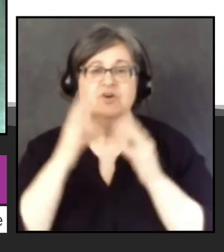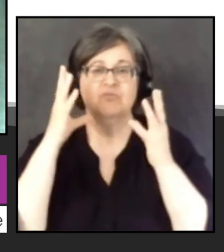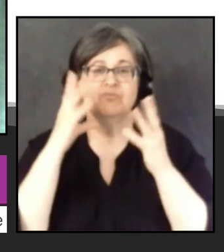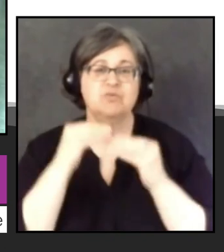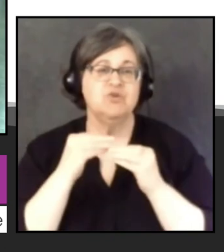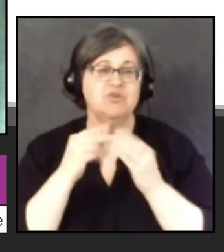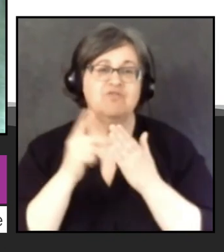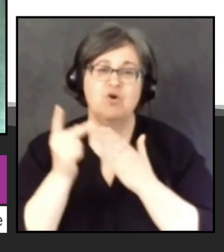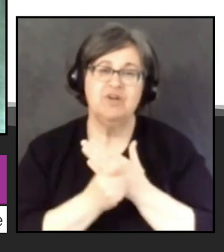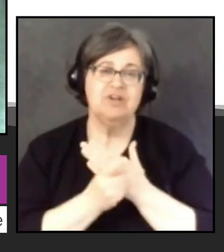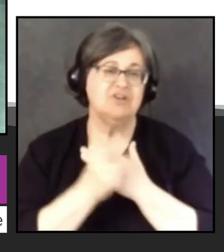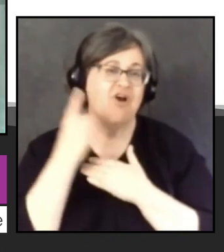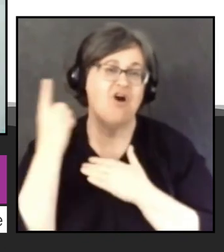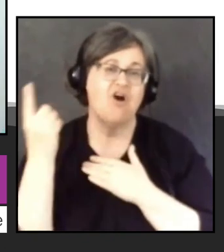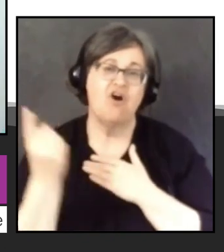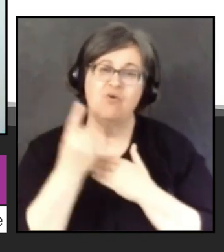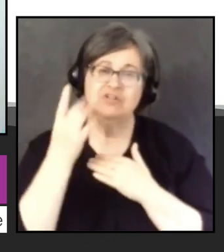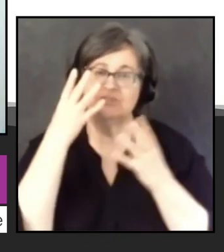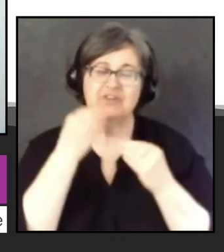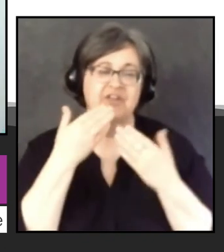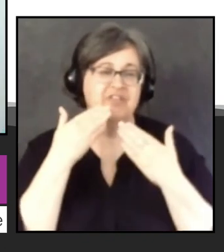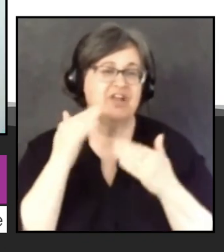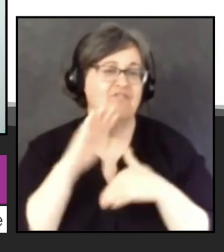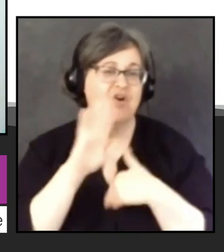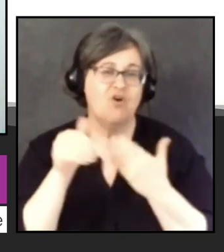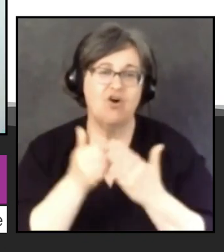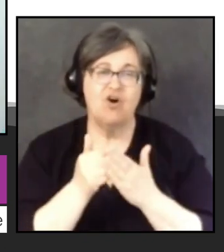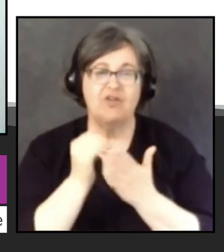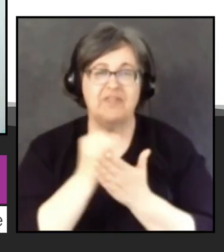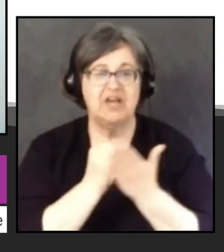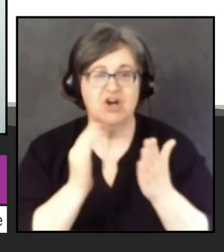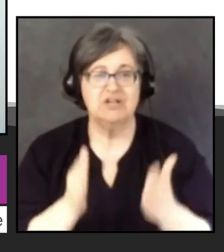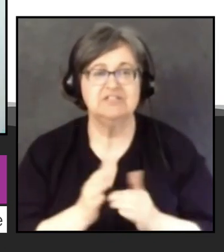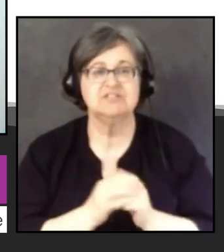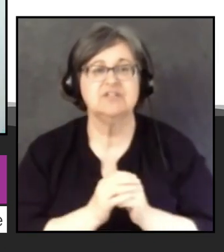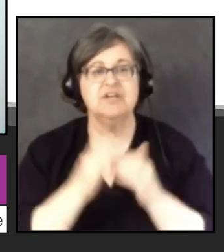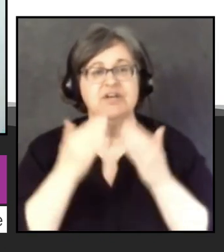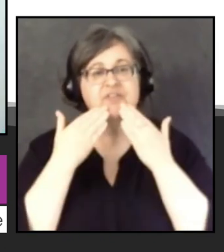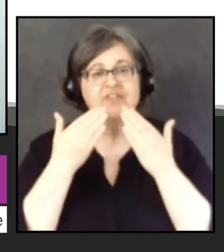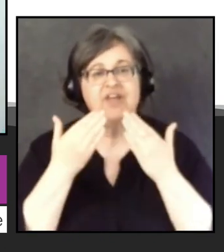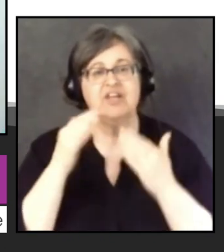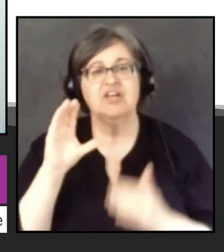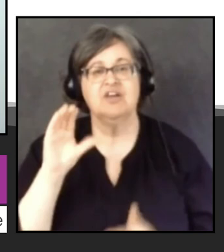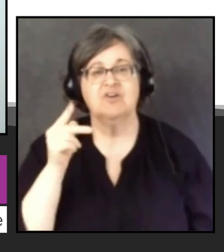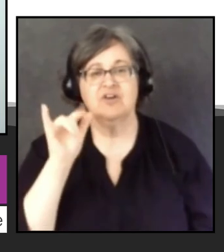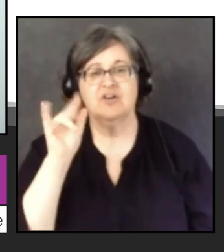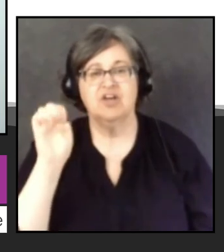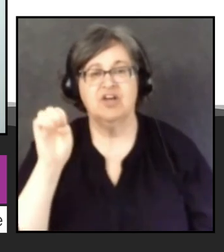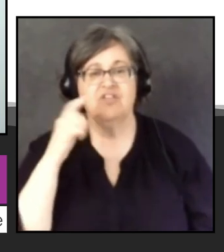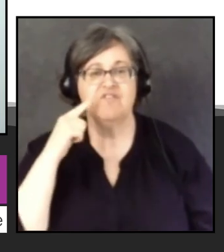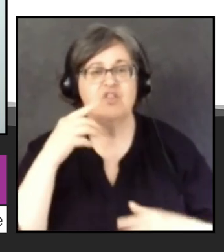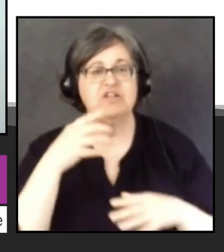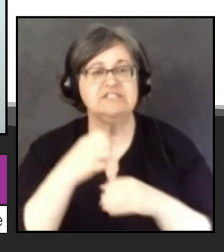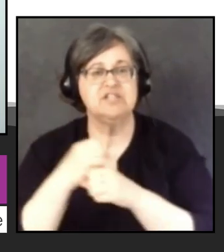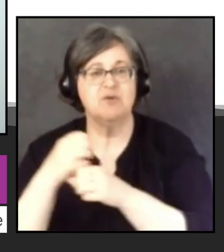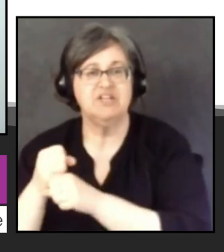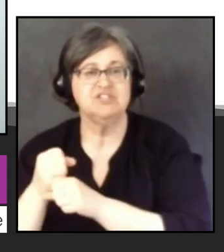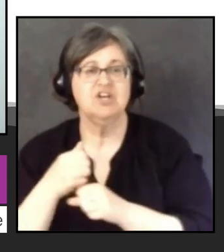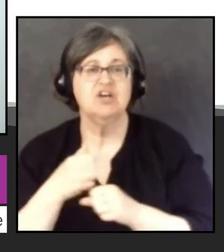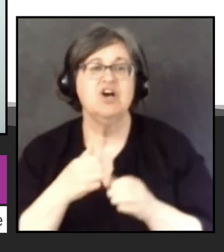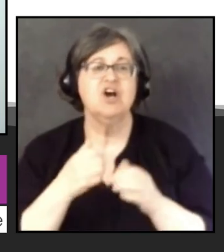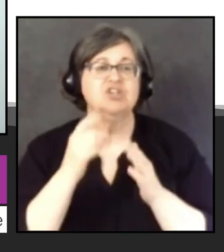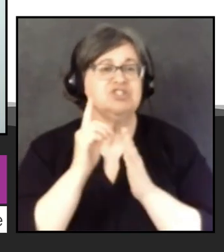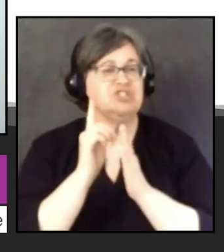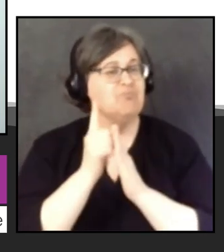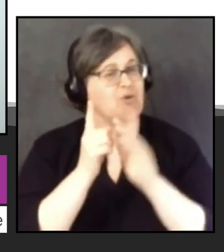beautiful program, as it always is. So thank you to all the artists. Thank you, Catherine, for those summations. But yes, I wanted to take just